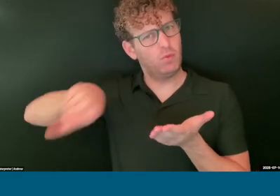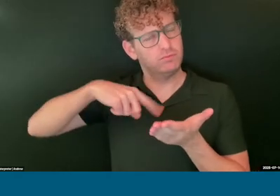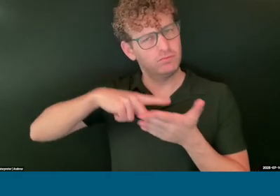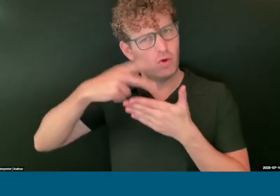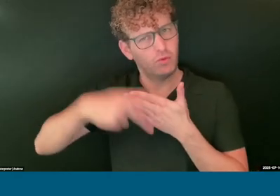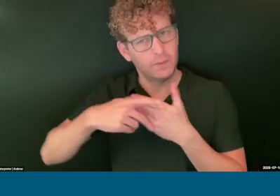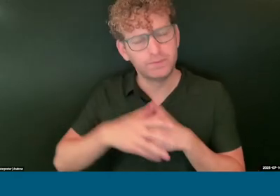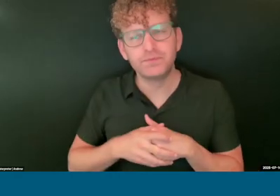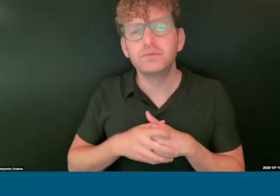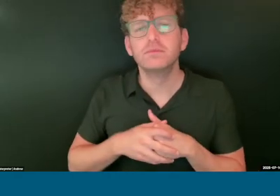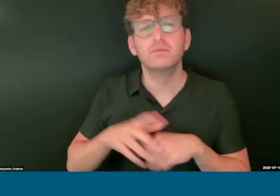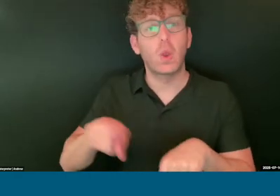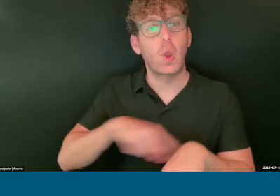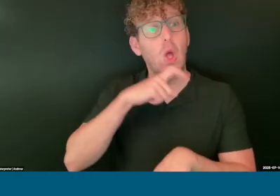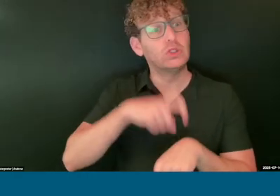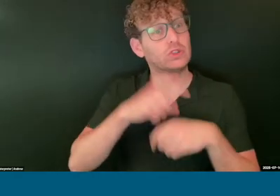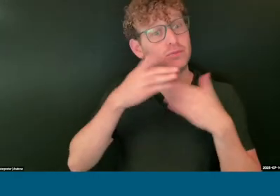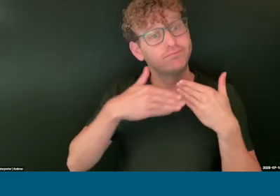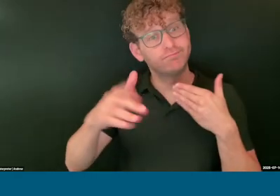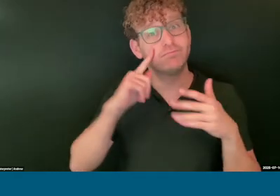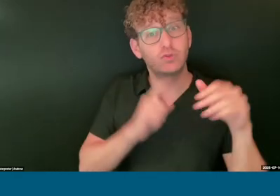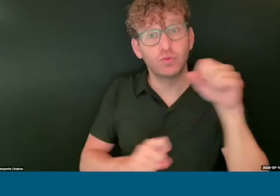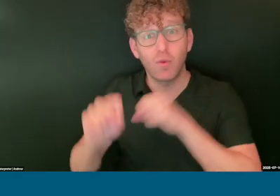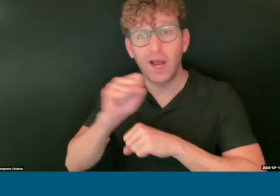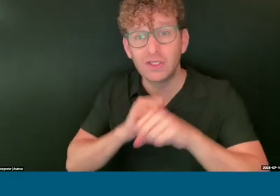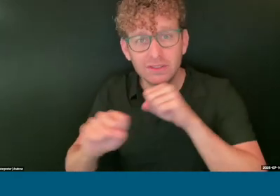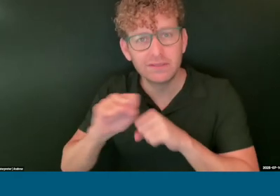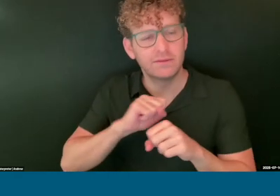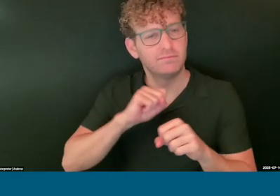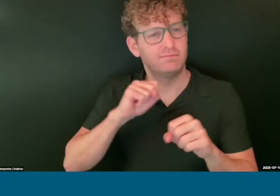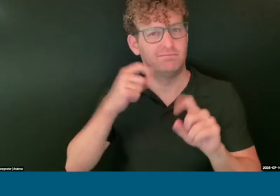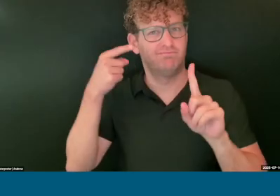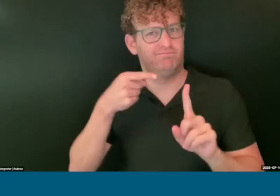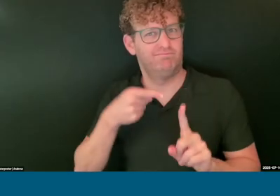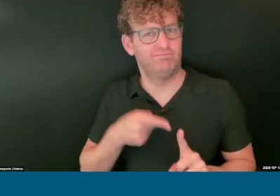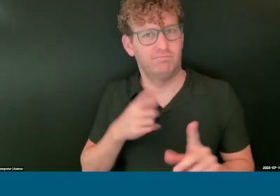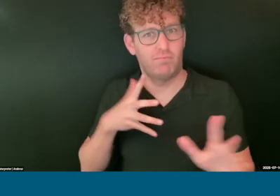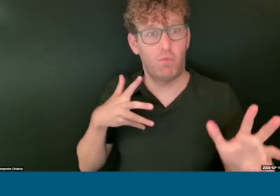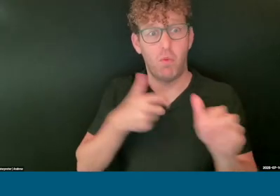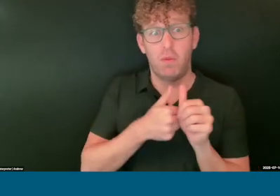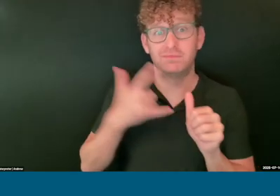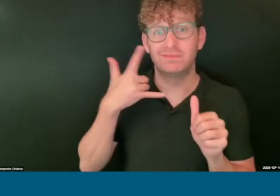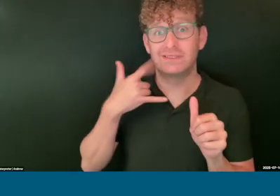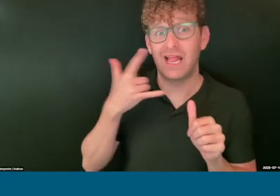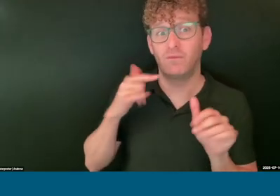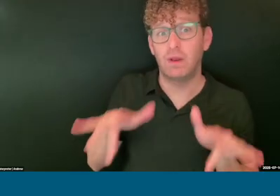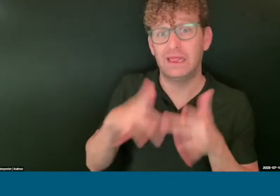light-duty zero-emission vehicle market, including a trajectory analysis to reaching 2030 ZEV